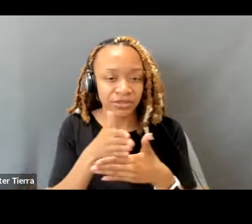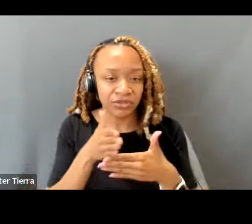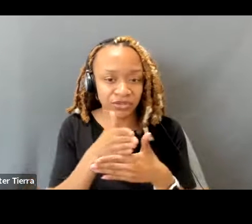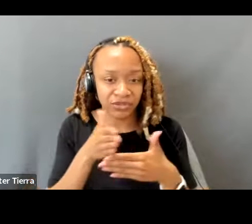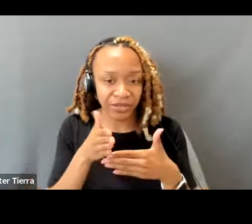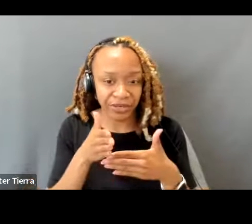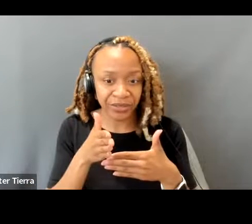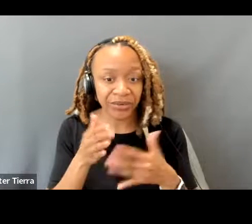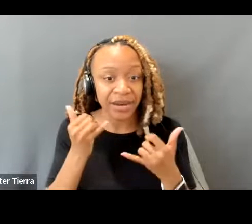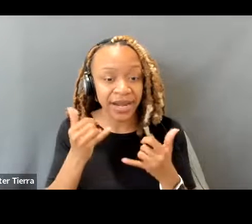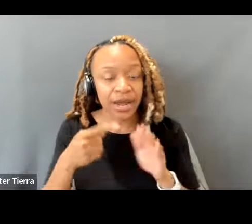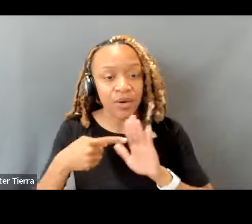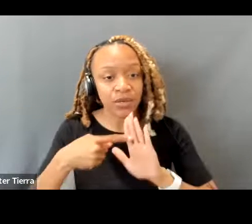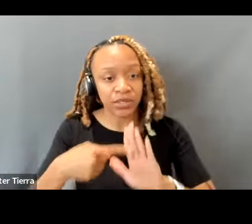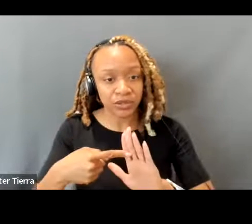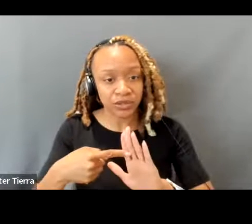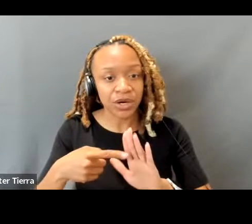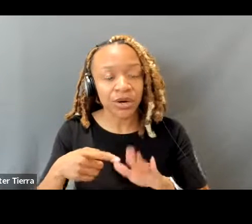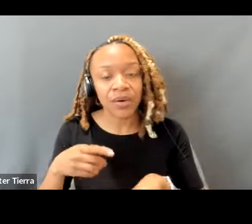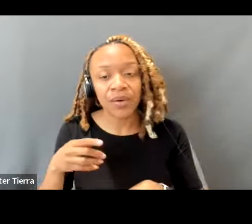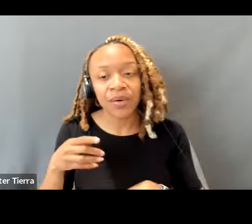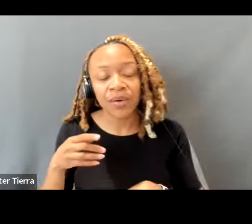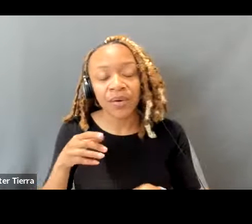to share their,